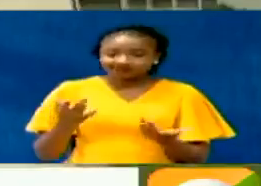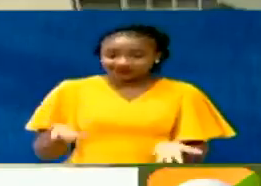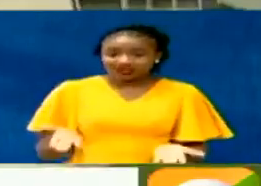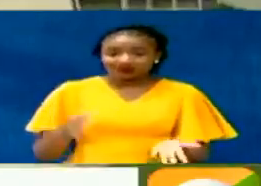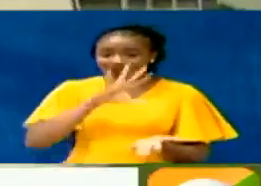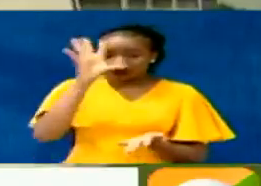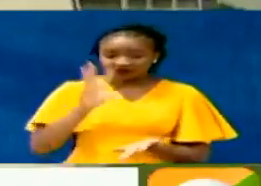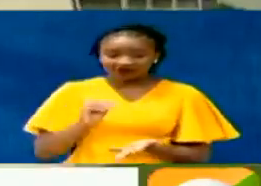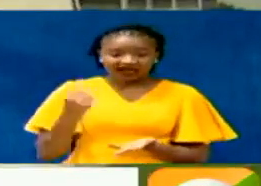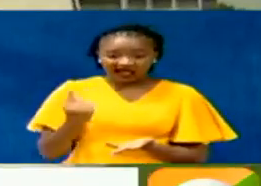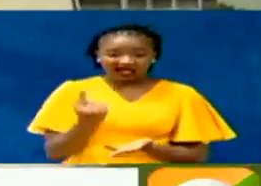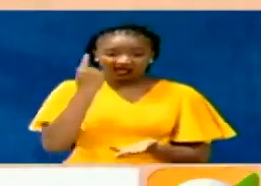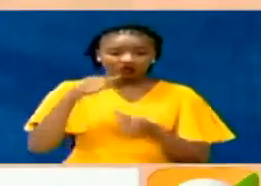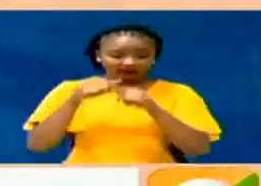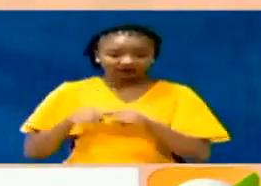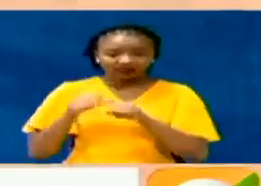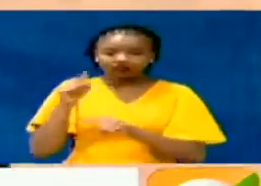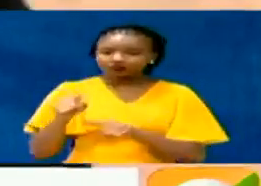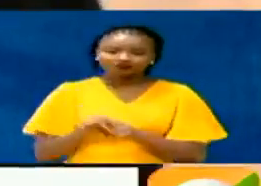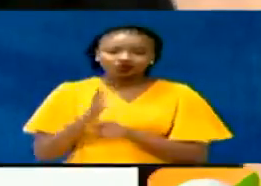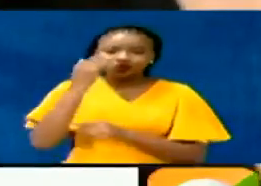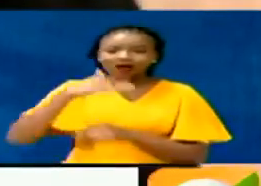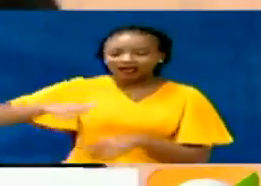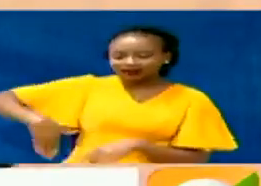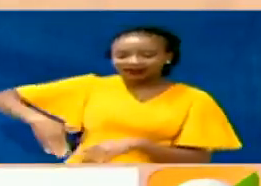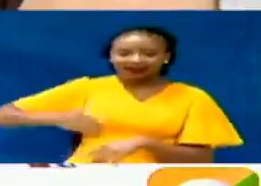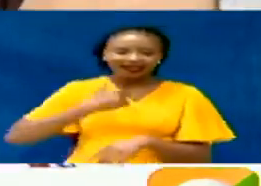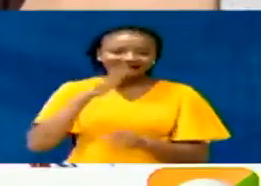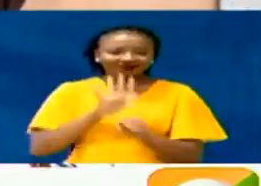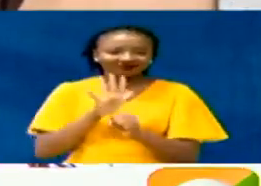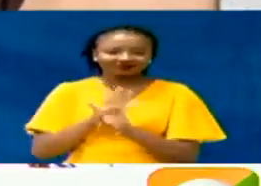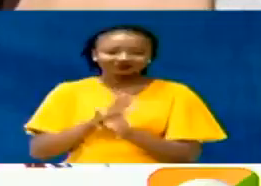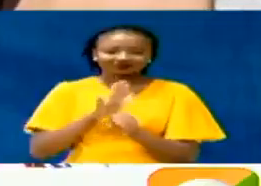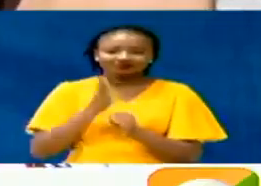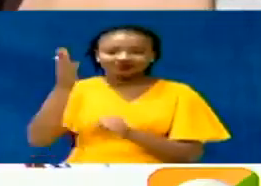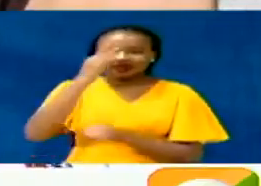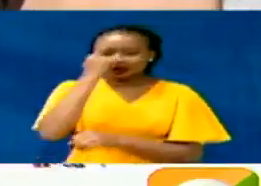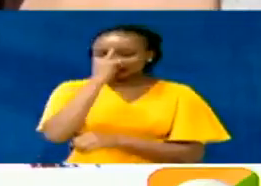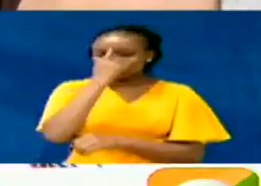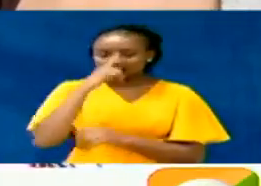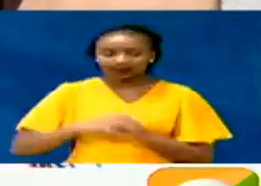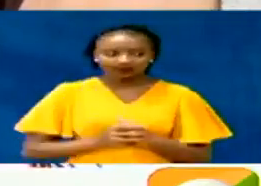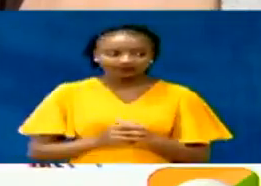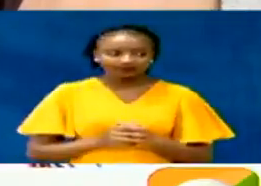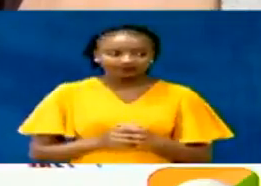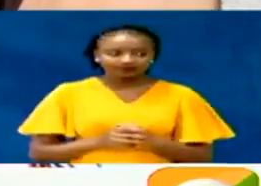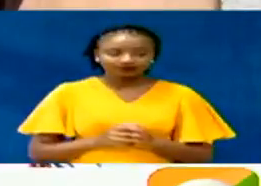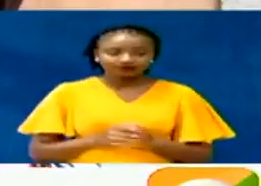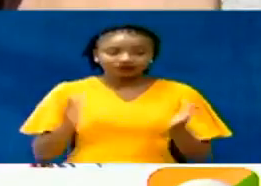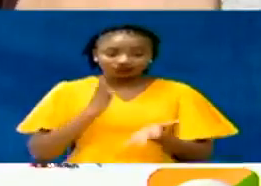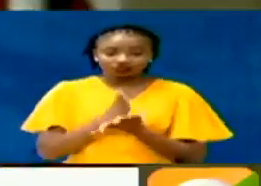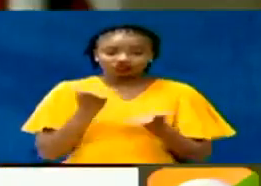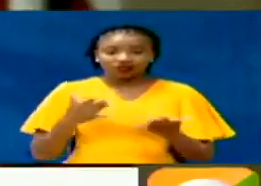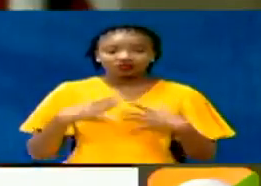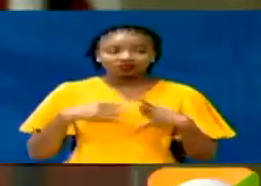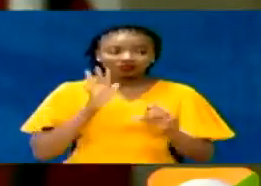in Africa because of the delays in shipments currently being experienced from India. It's everyone for himself